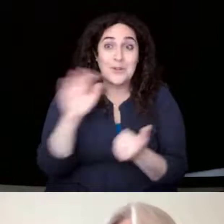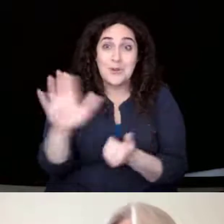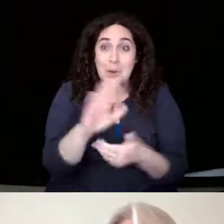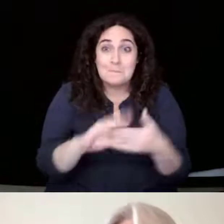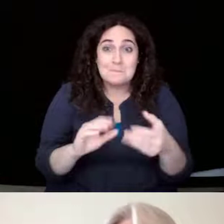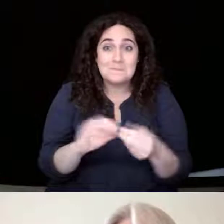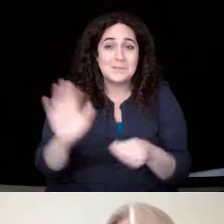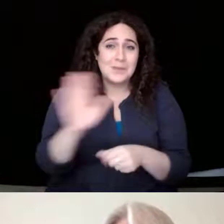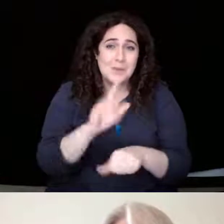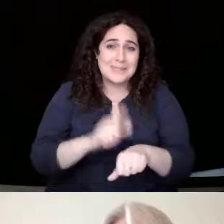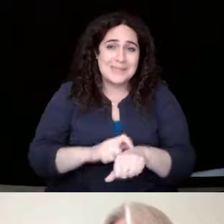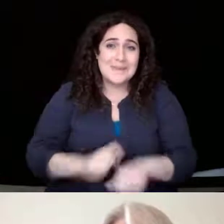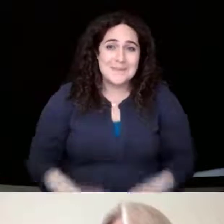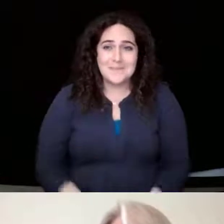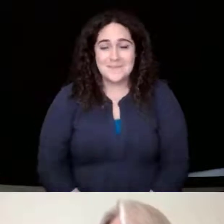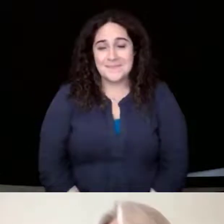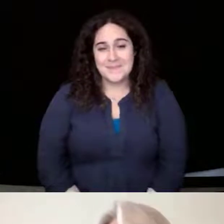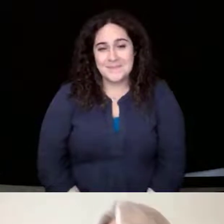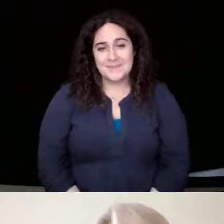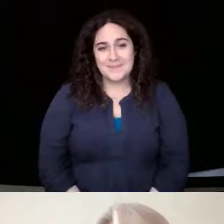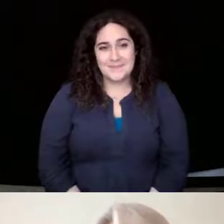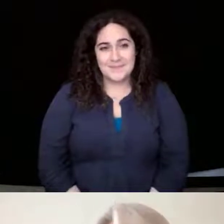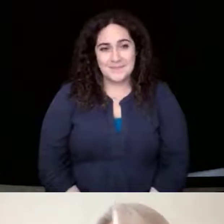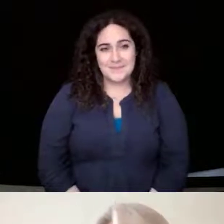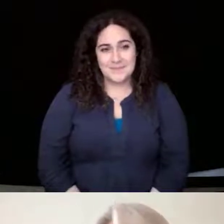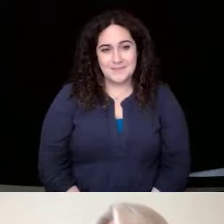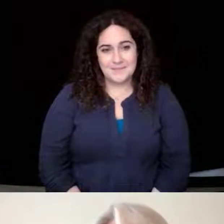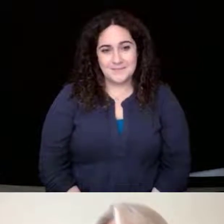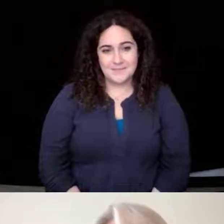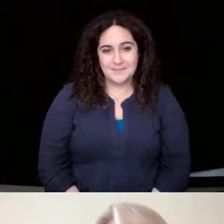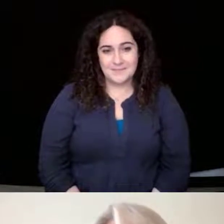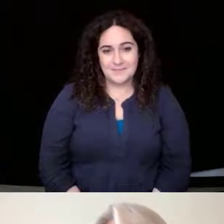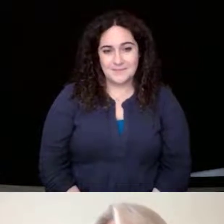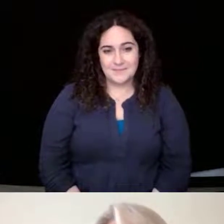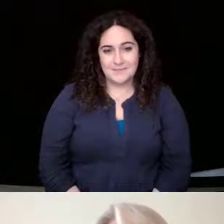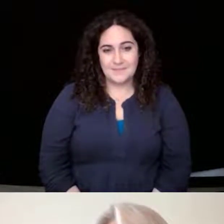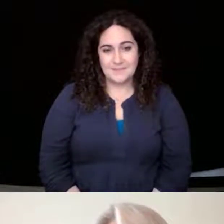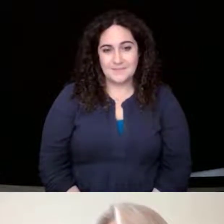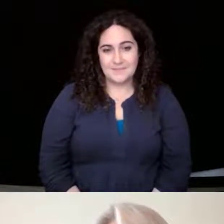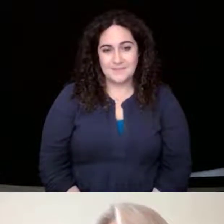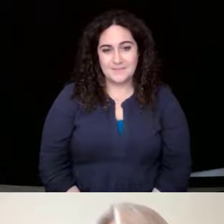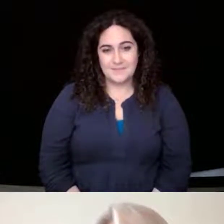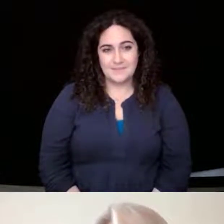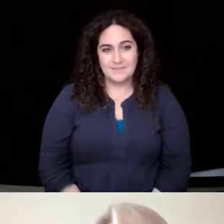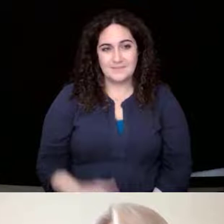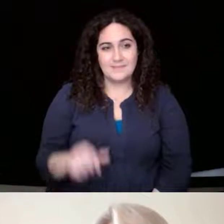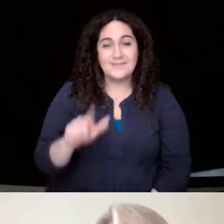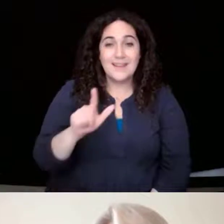Thank you. Thank you.